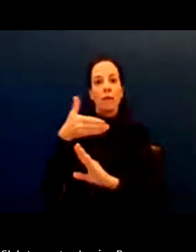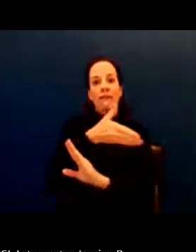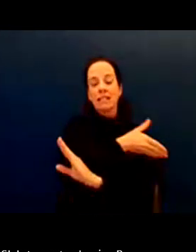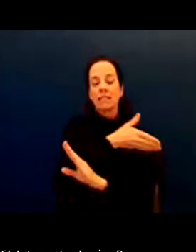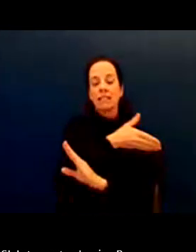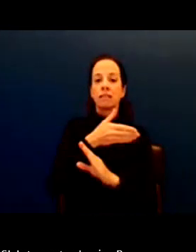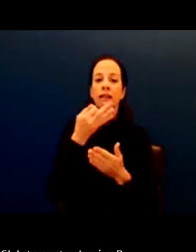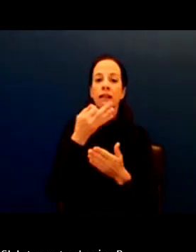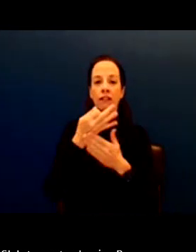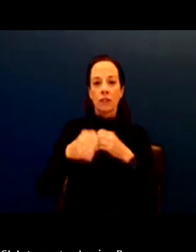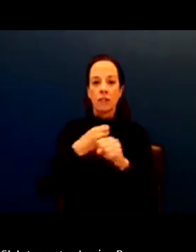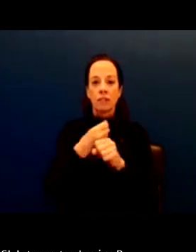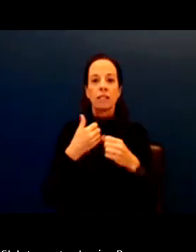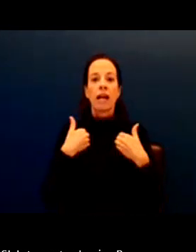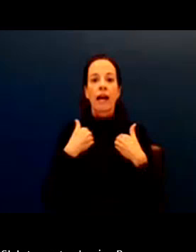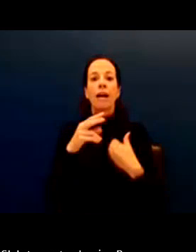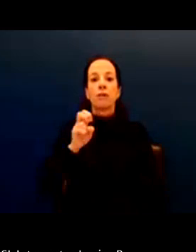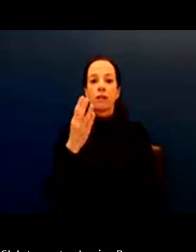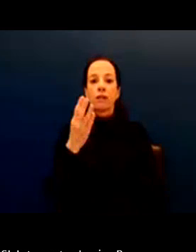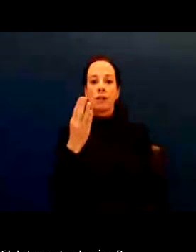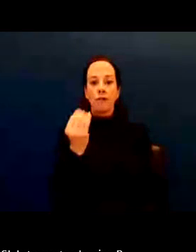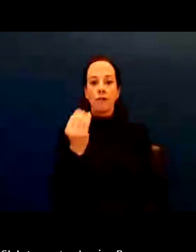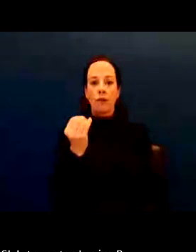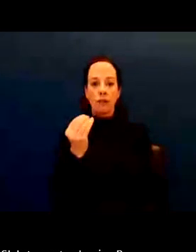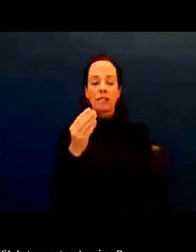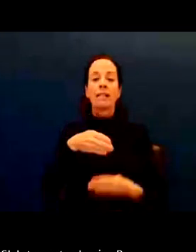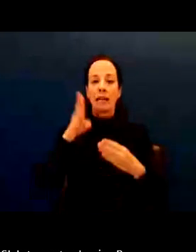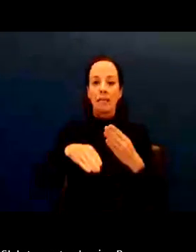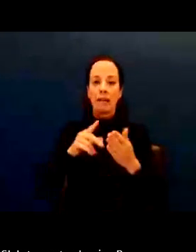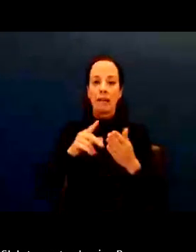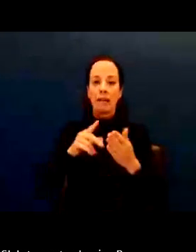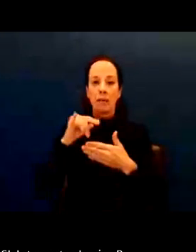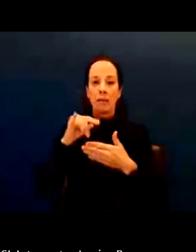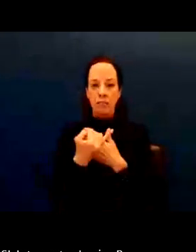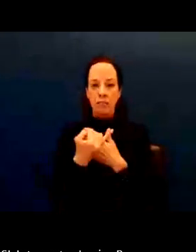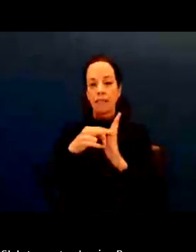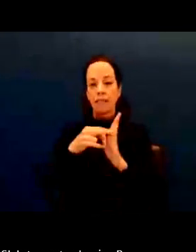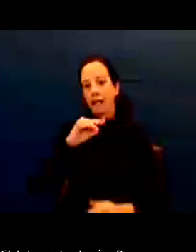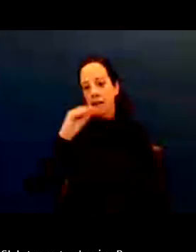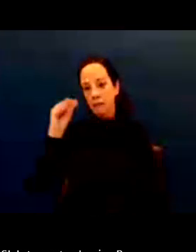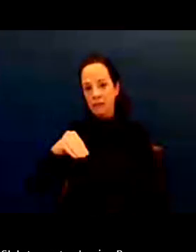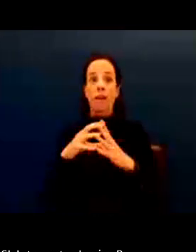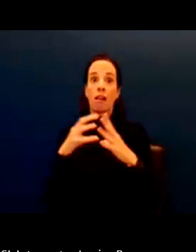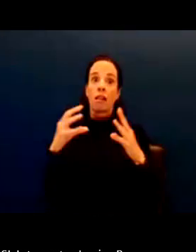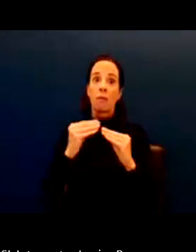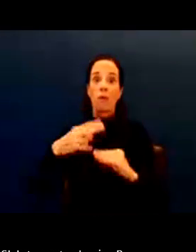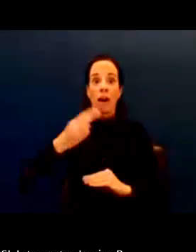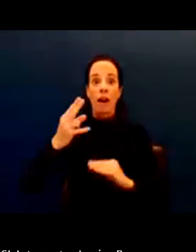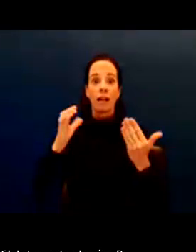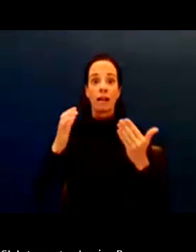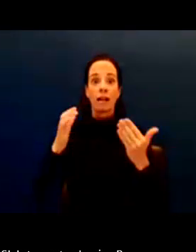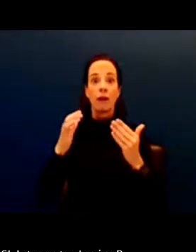that's 80%, which is much higher than the previous 2 fiscal years. Next slide.